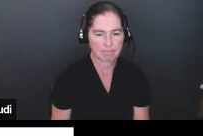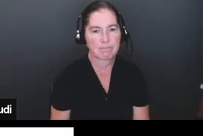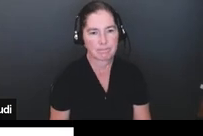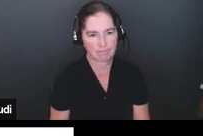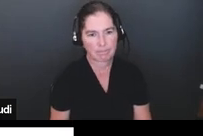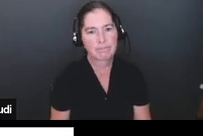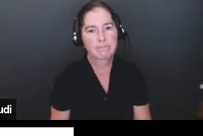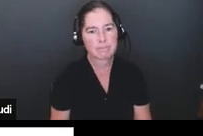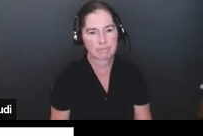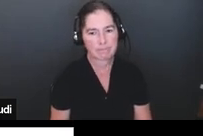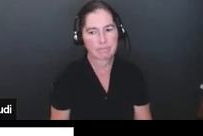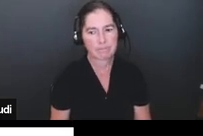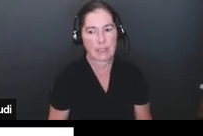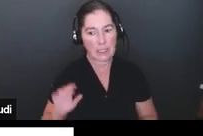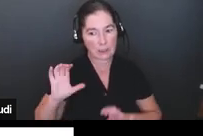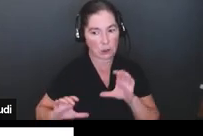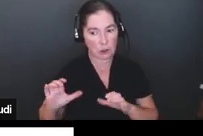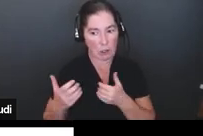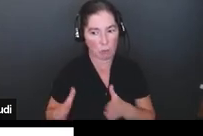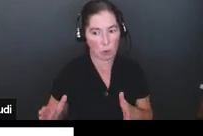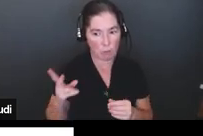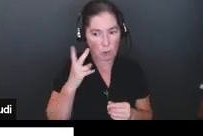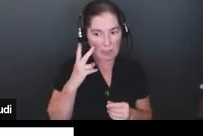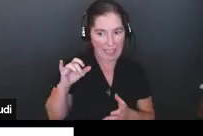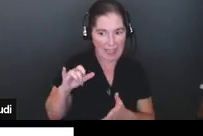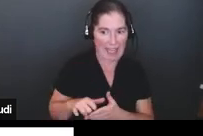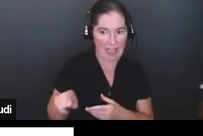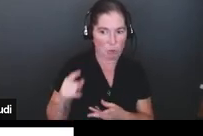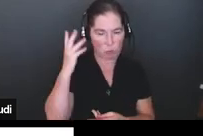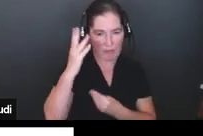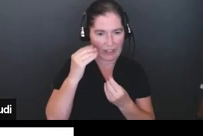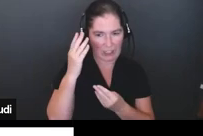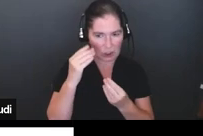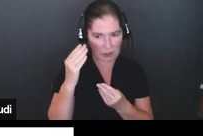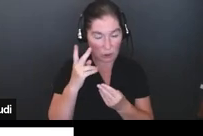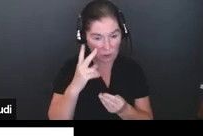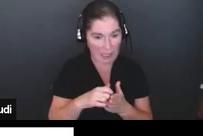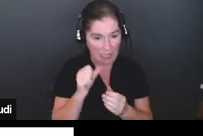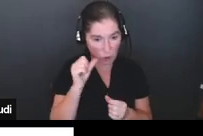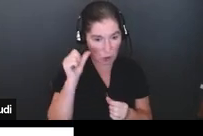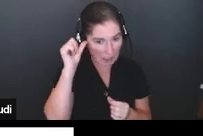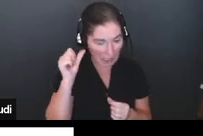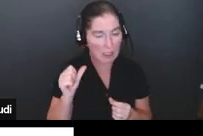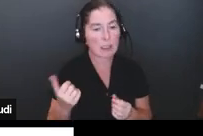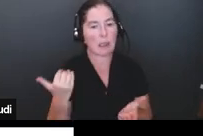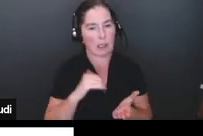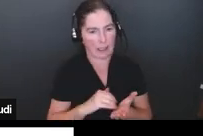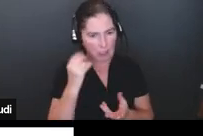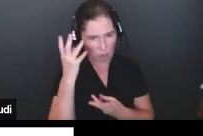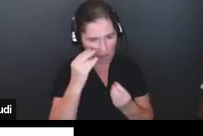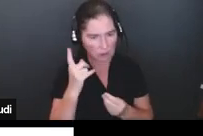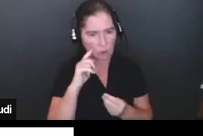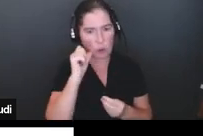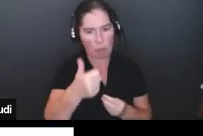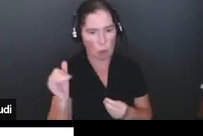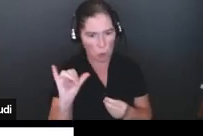In our chat, you should see this reflection. You had a reflection yesterday. You'll have a reflection on Thursday.